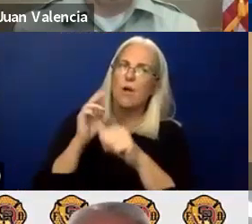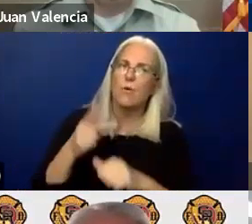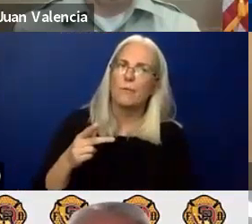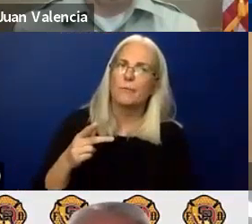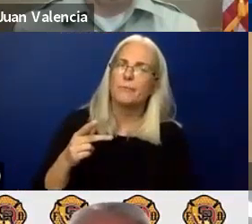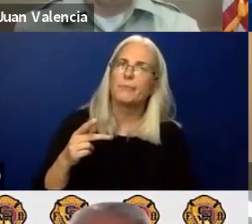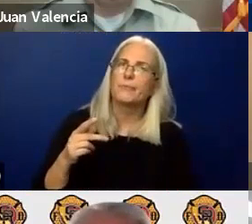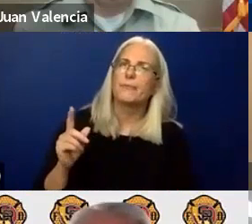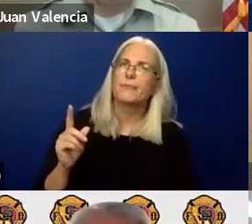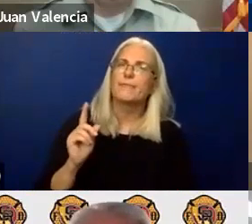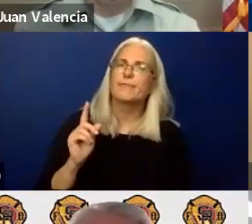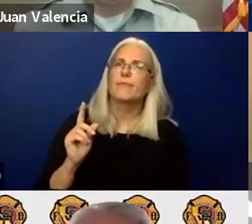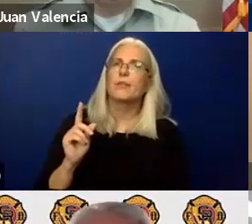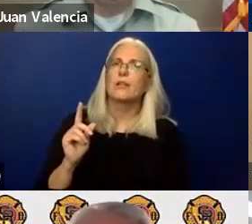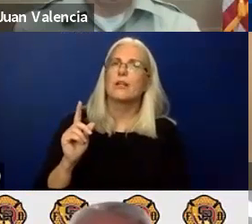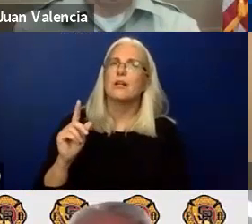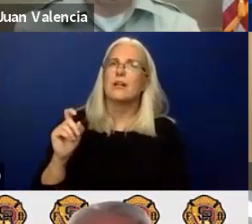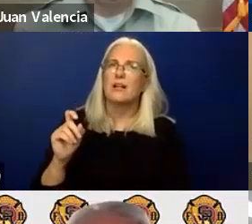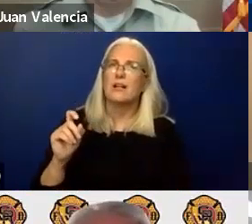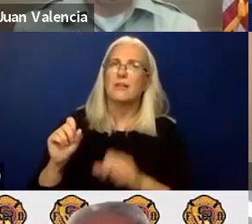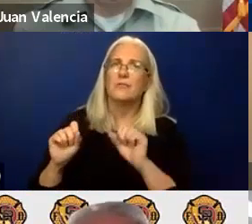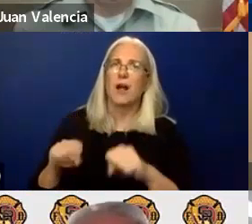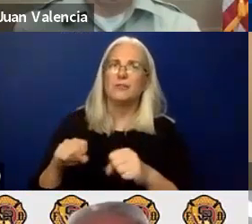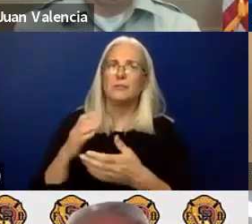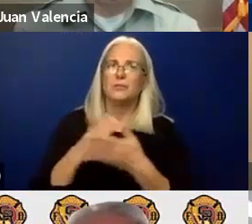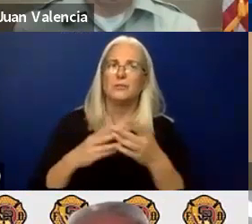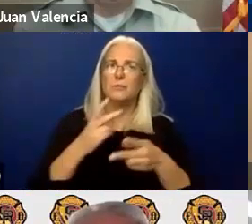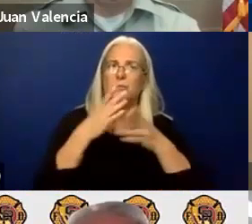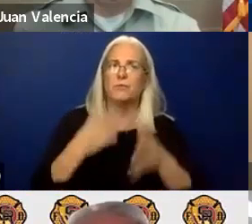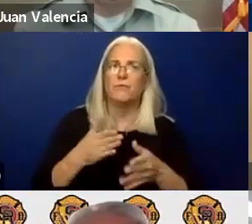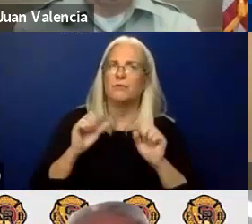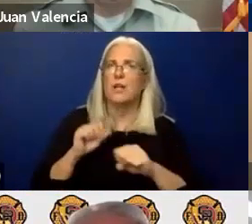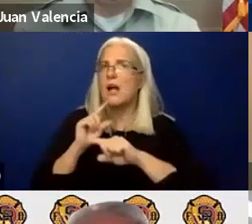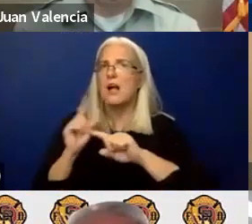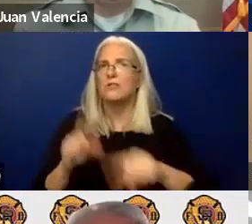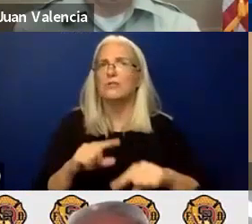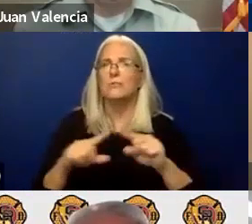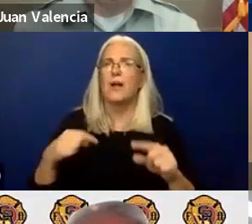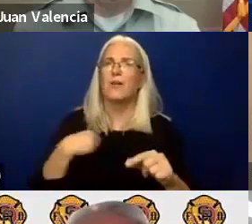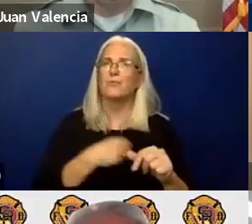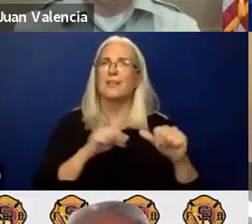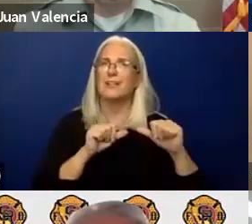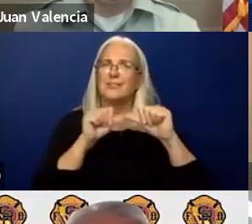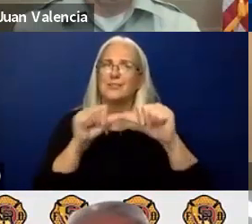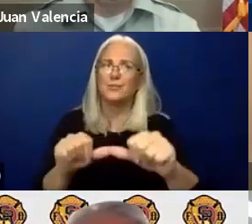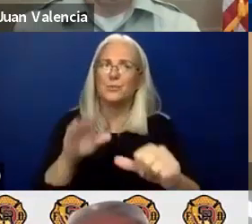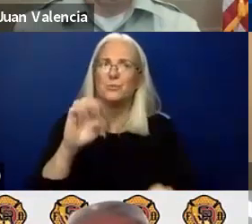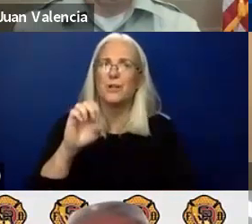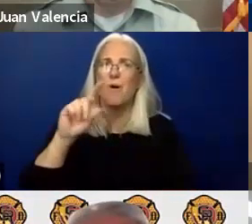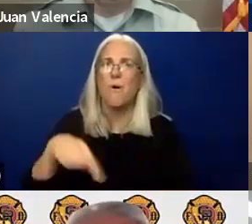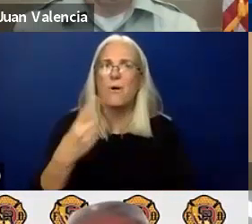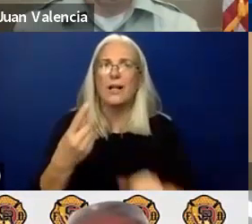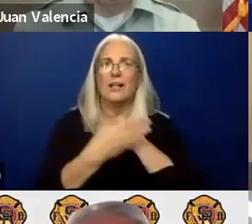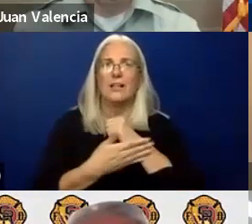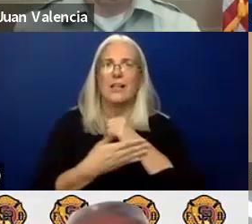some of the supervisors could comment on this, but if we continue to be the only county in the Bay Area in the purple at